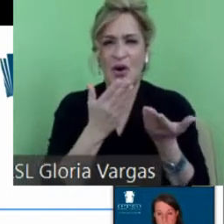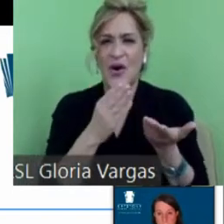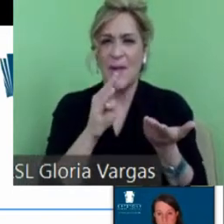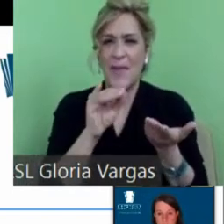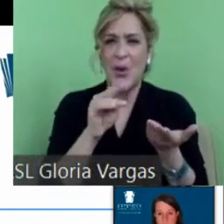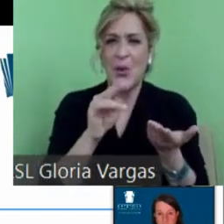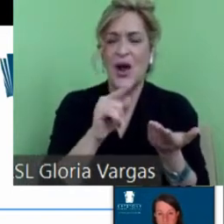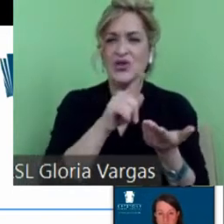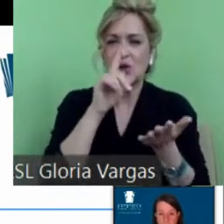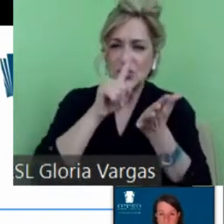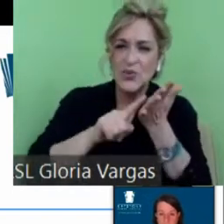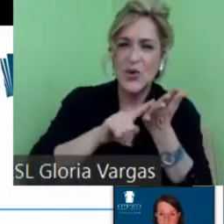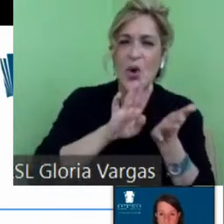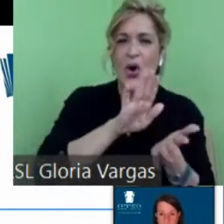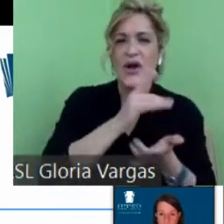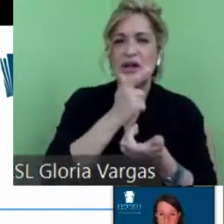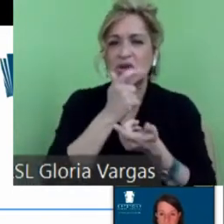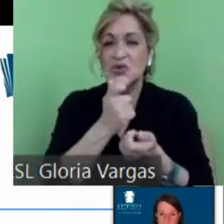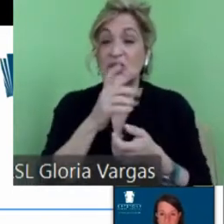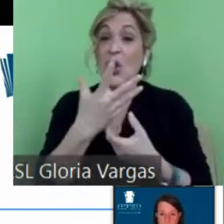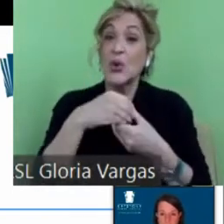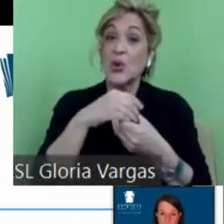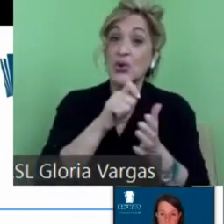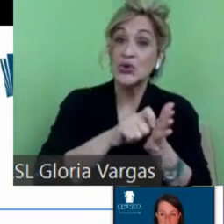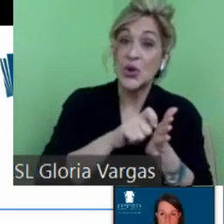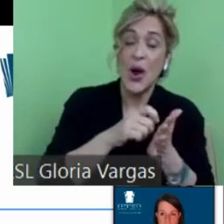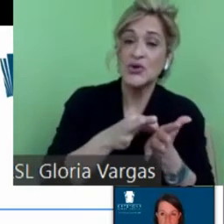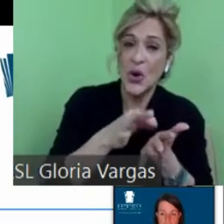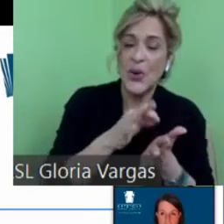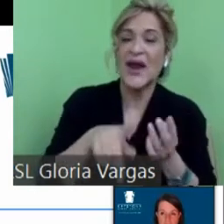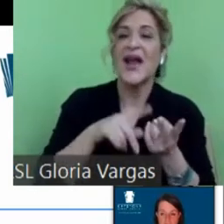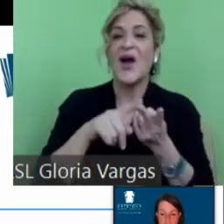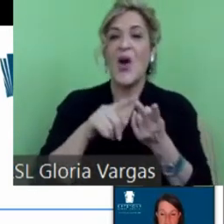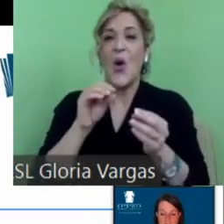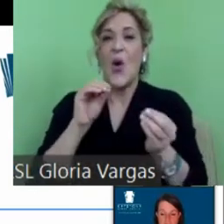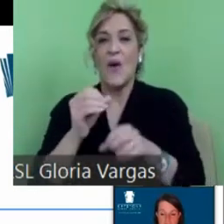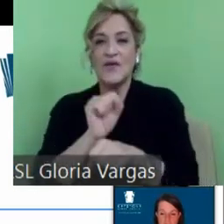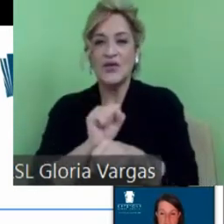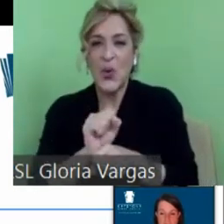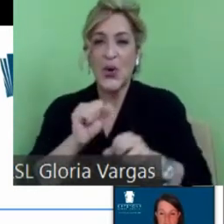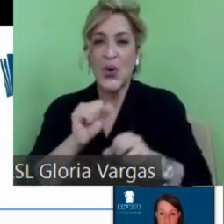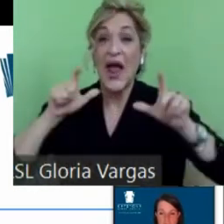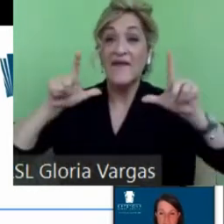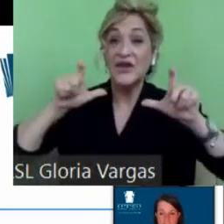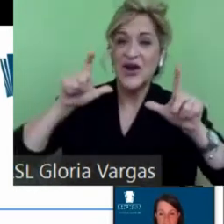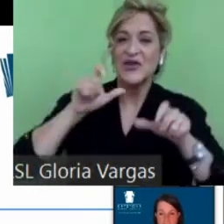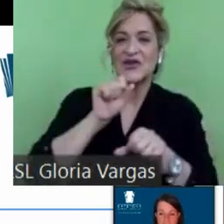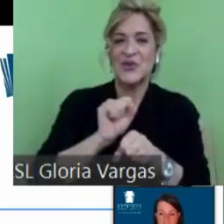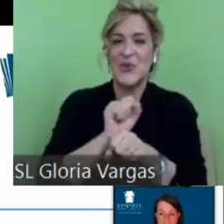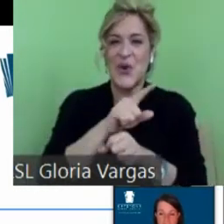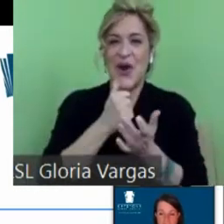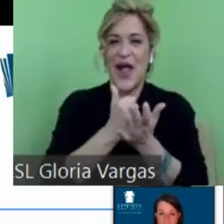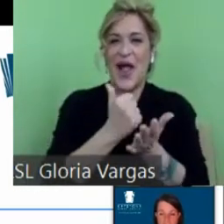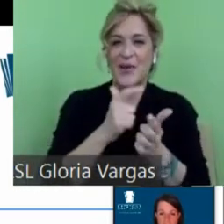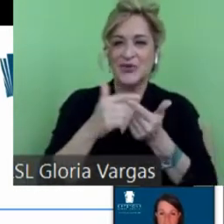interests, including sewing, office work, and photography, and helping her move towards a real career.